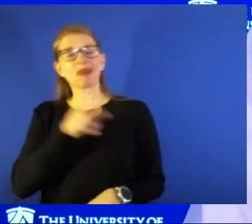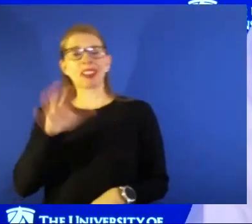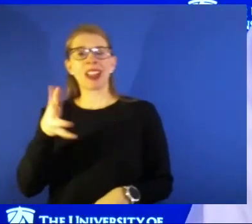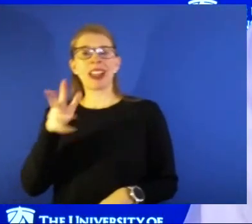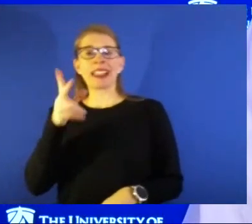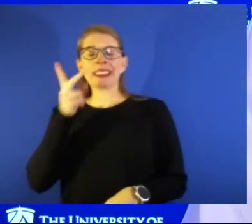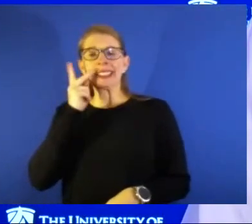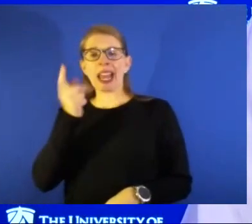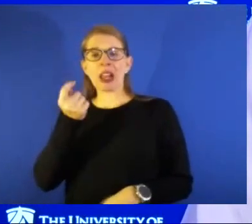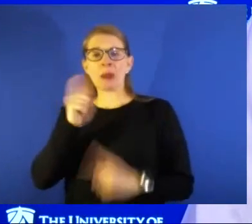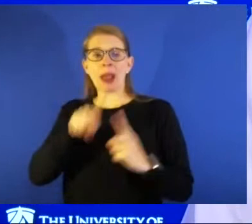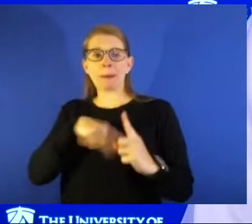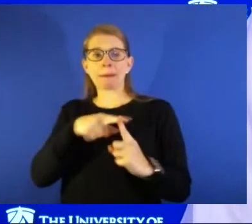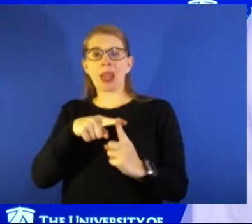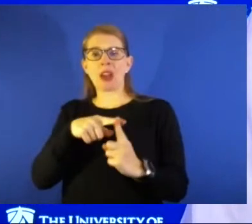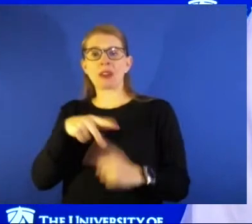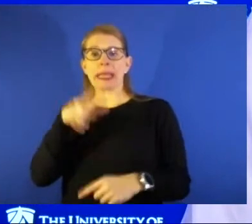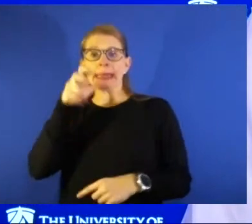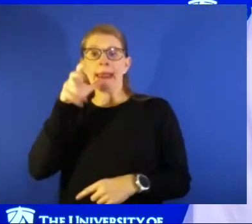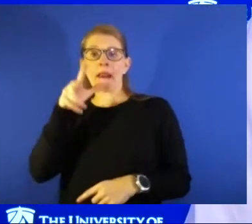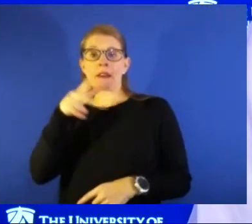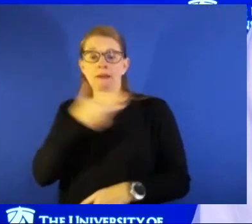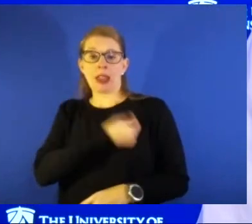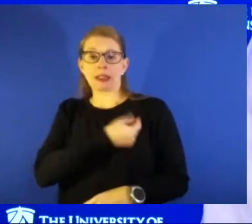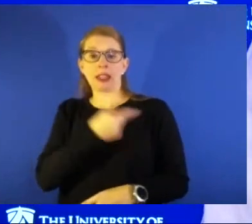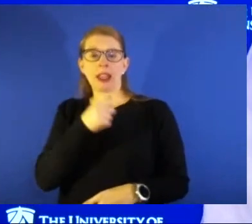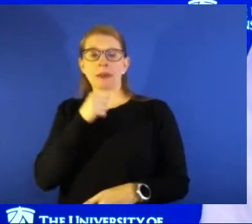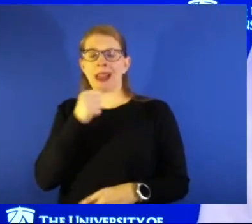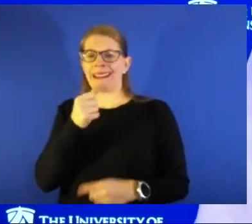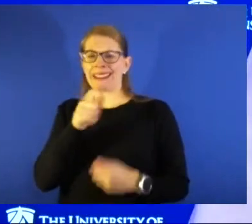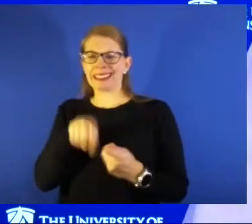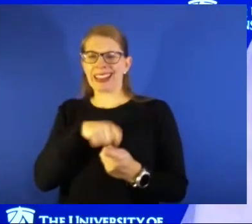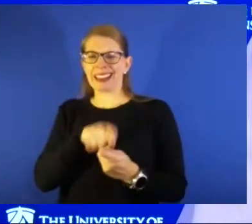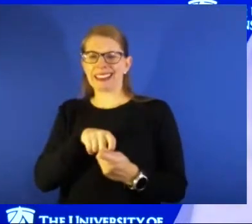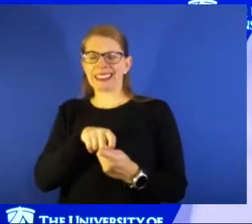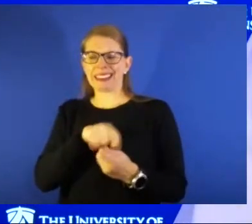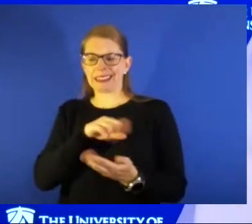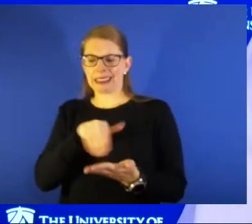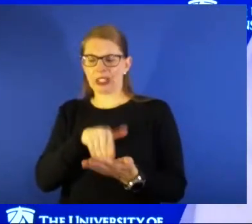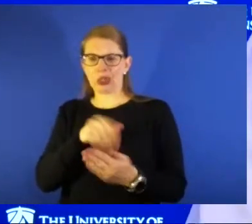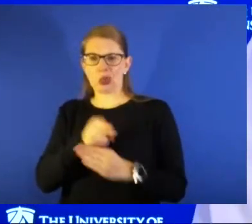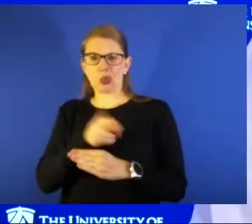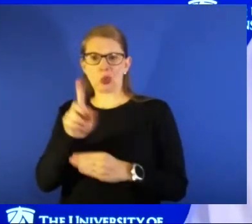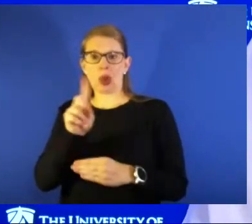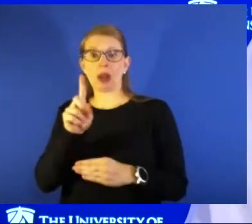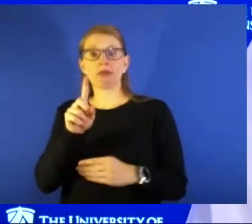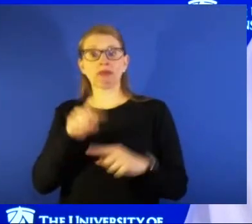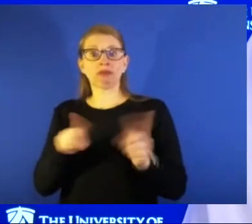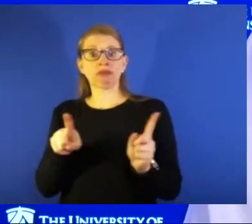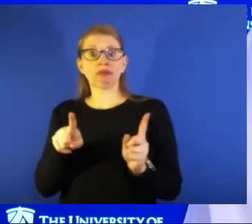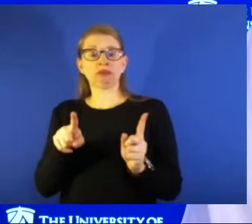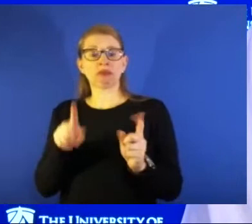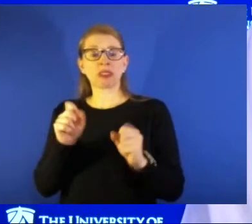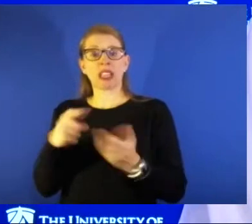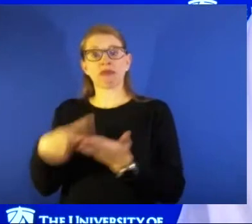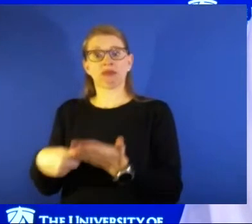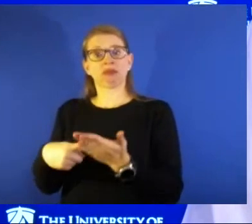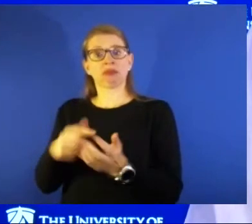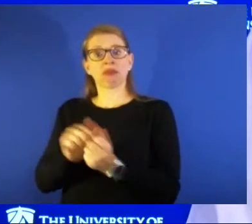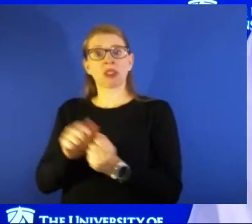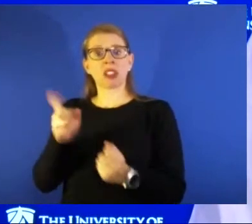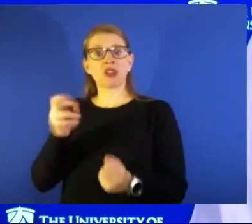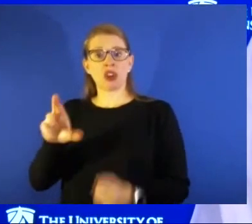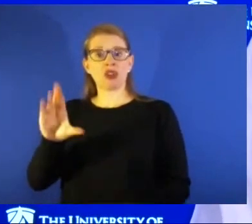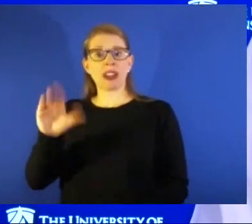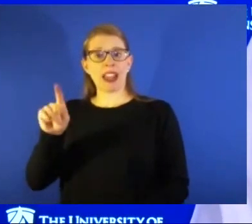vaccine. Don't know exactly where these centers are that they're using it. We could certainly talk with Dr. Castro about that.